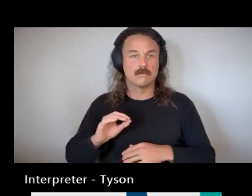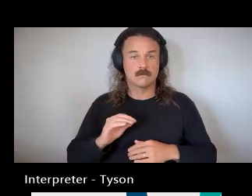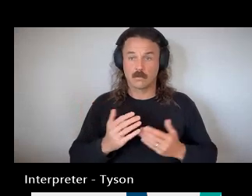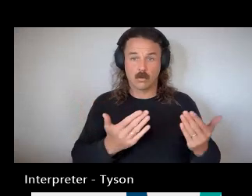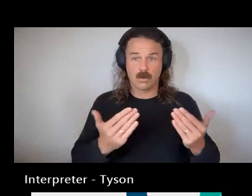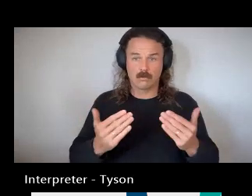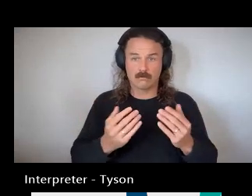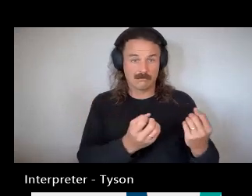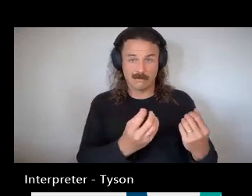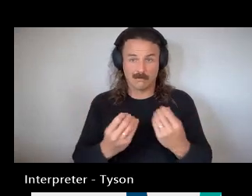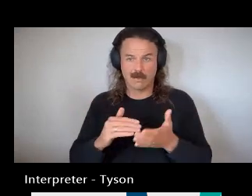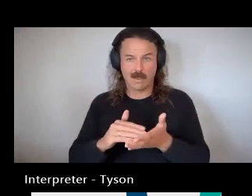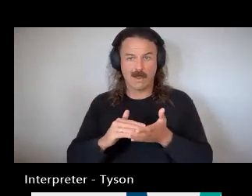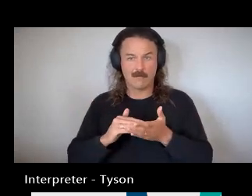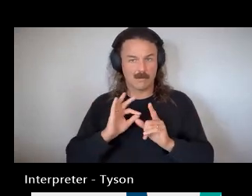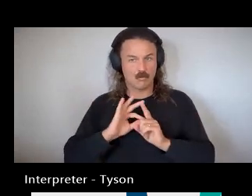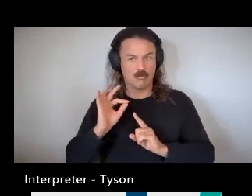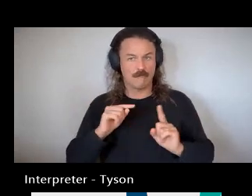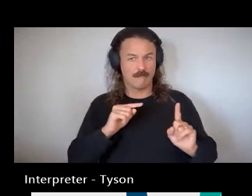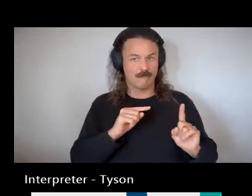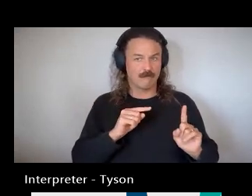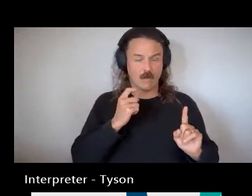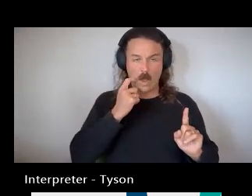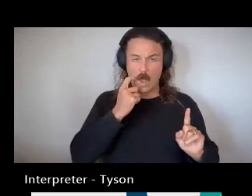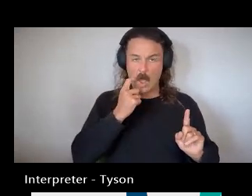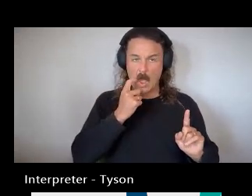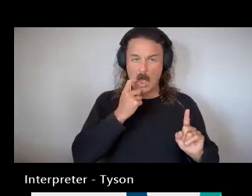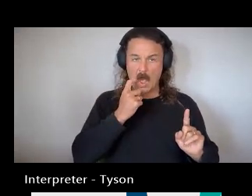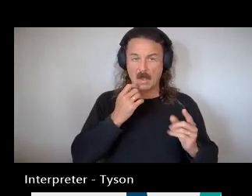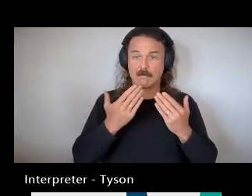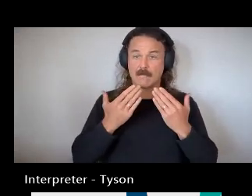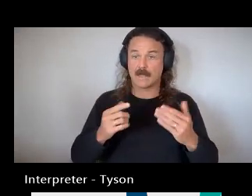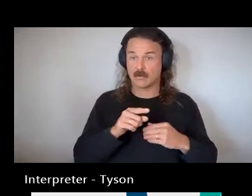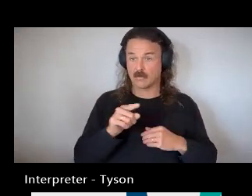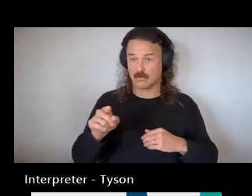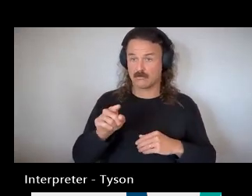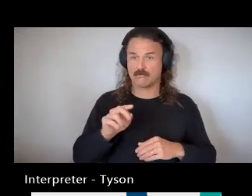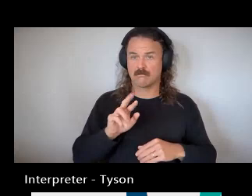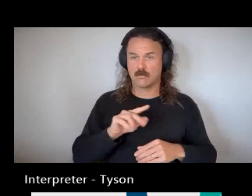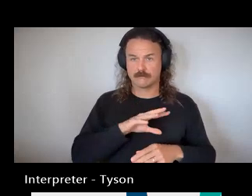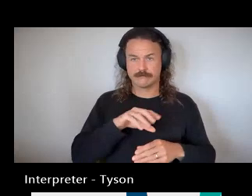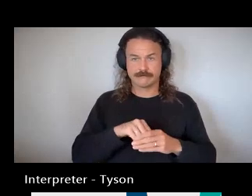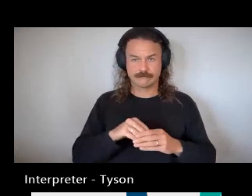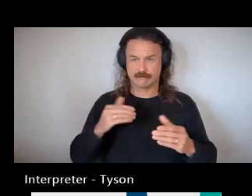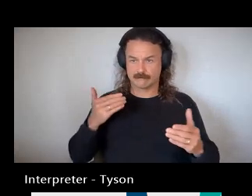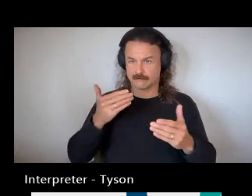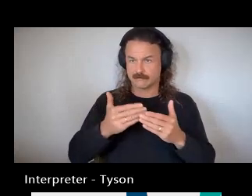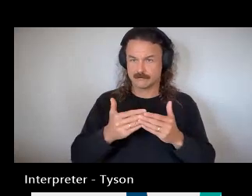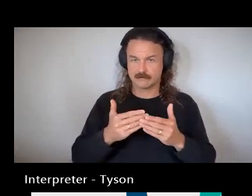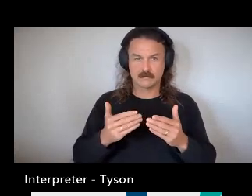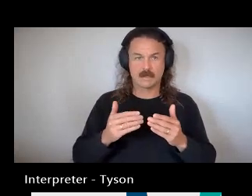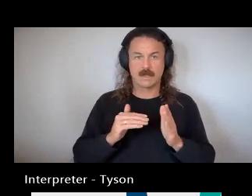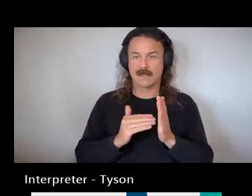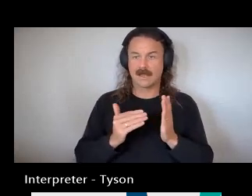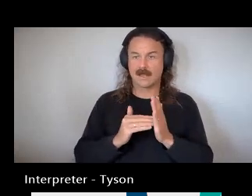So thanks again for your participation. We're going to now move into kind of a Q&A session. So